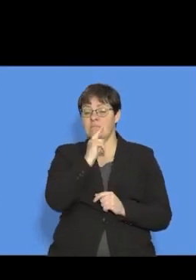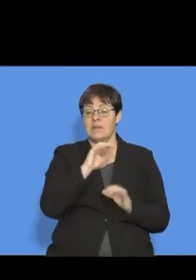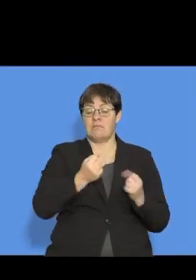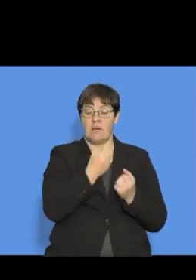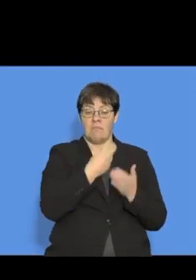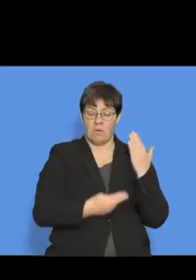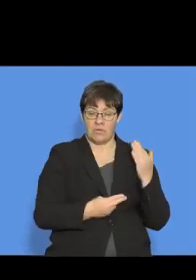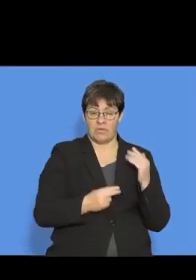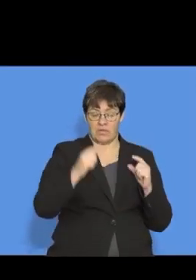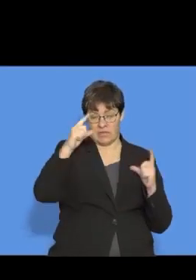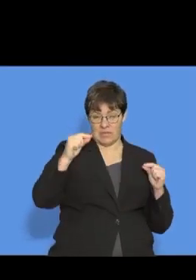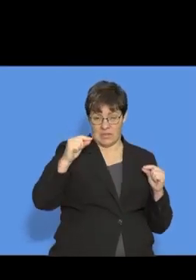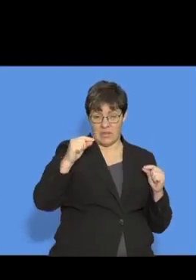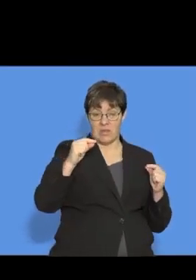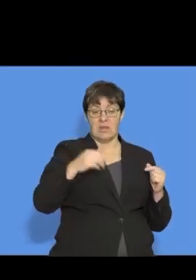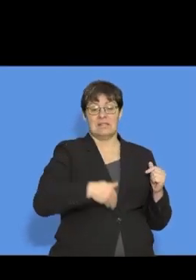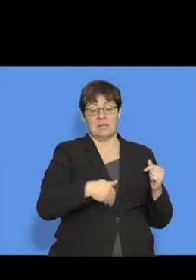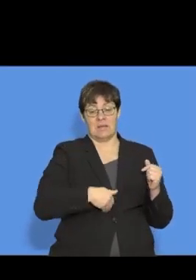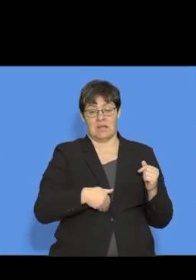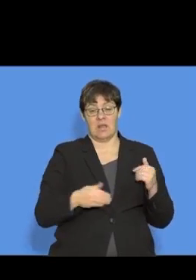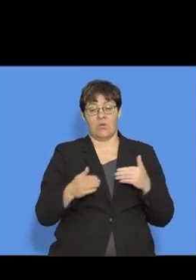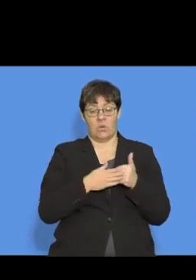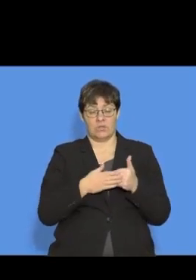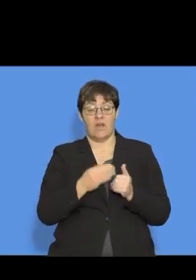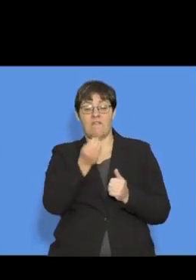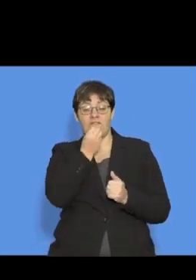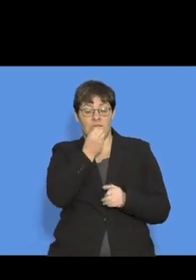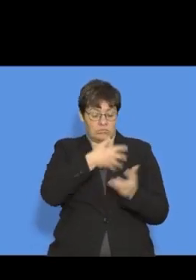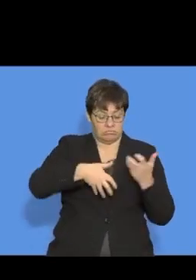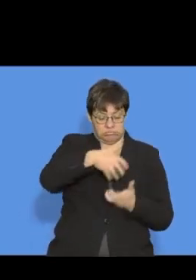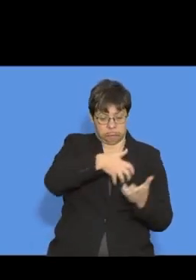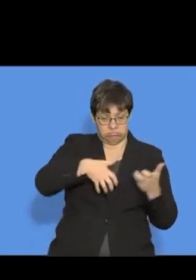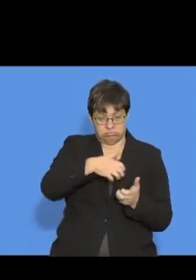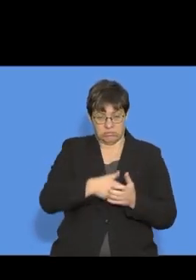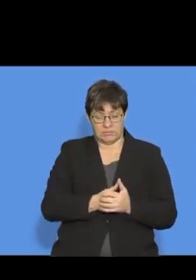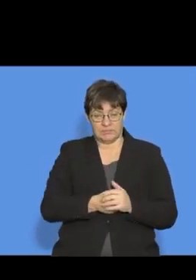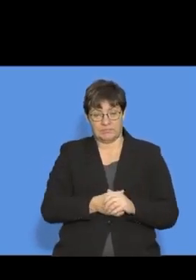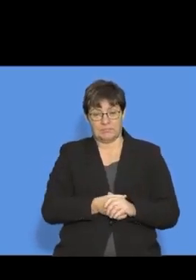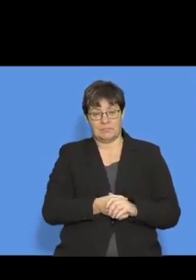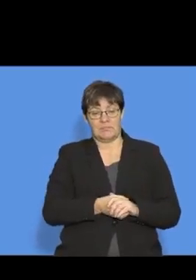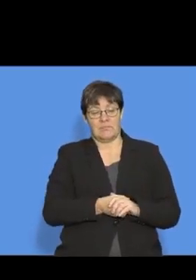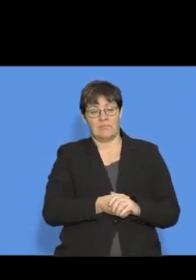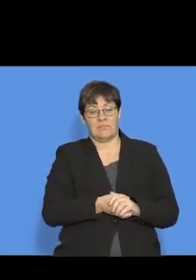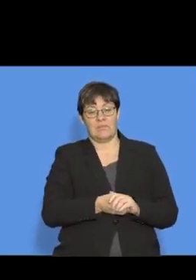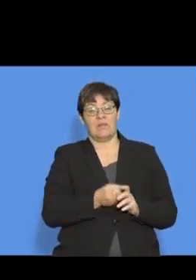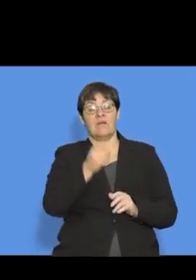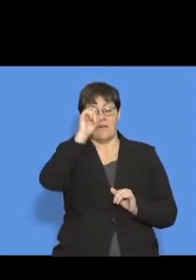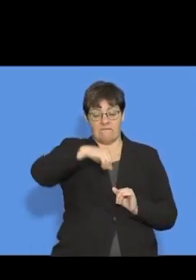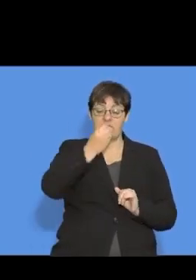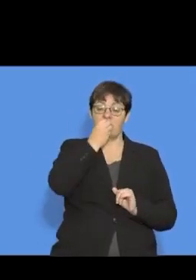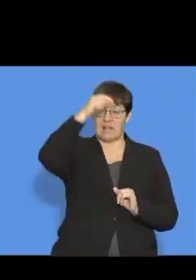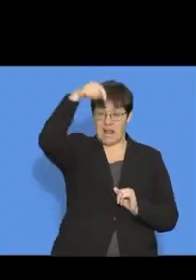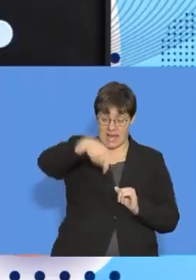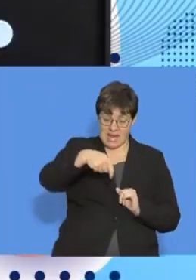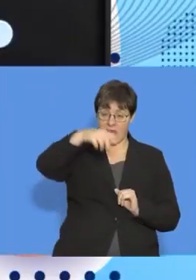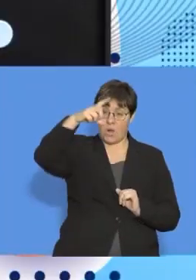close and keep both the openings to the stomach closed when food is being digested. So essentially it allows for